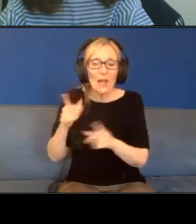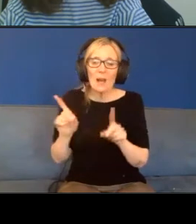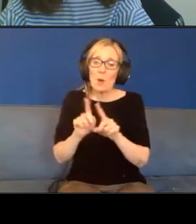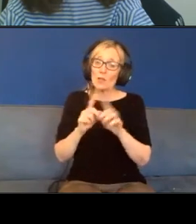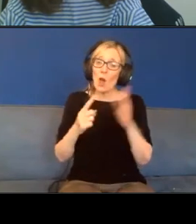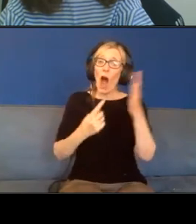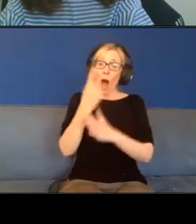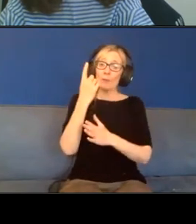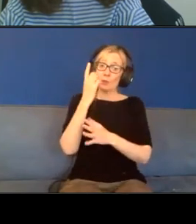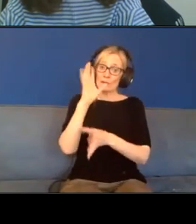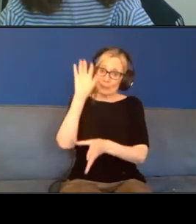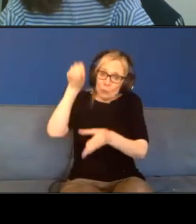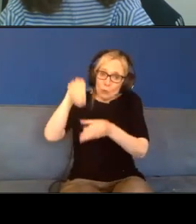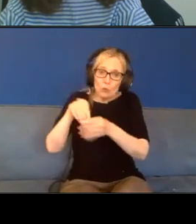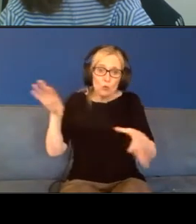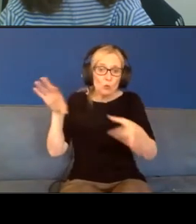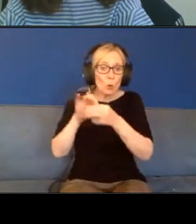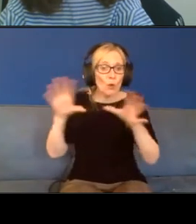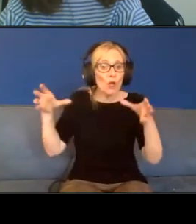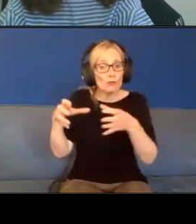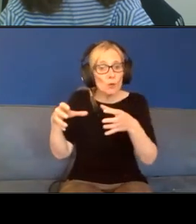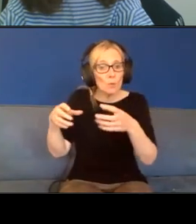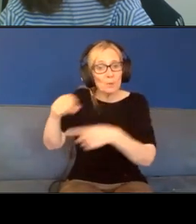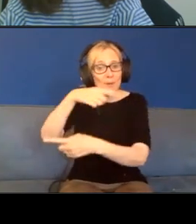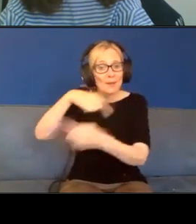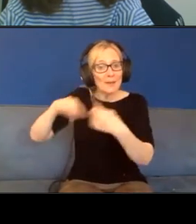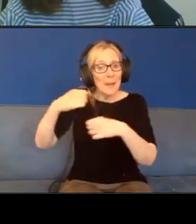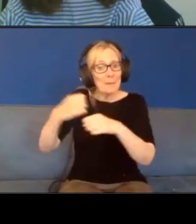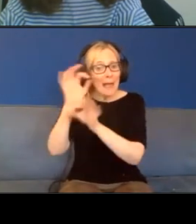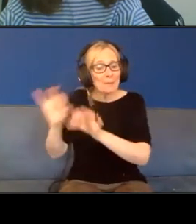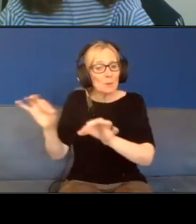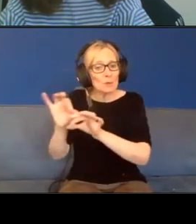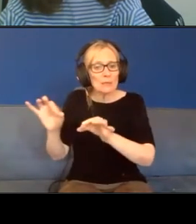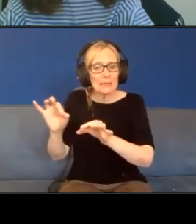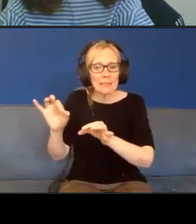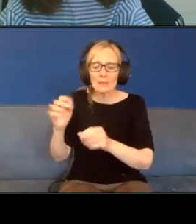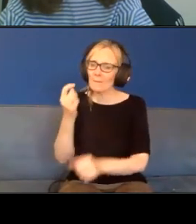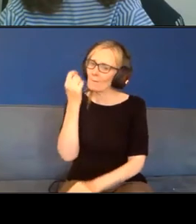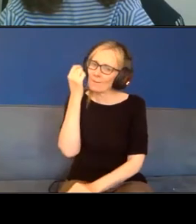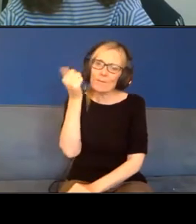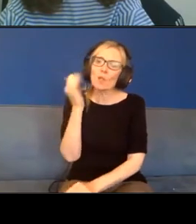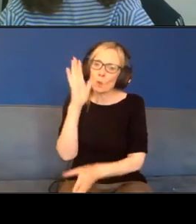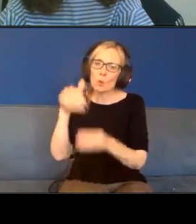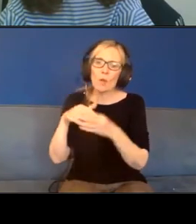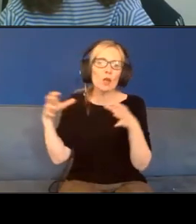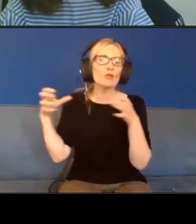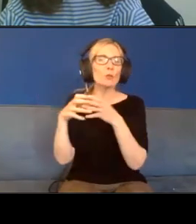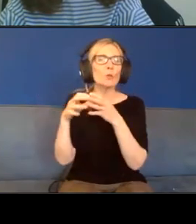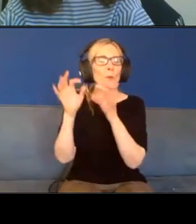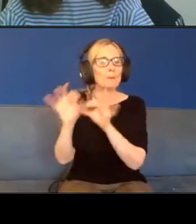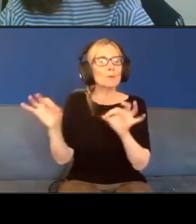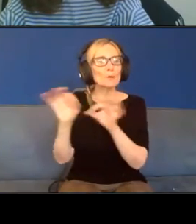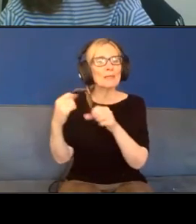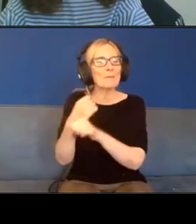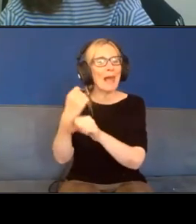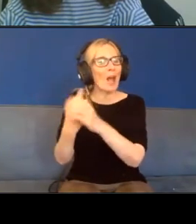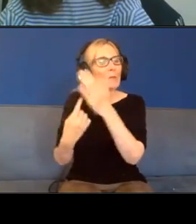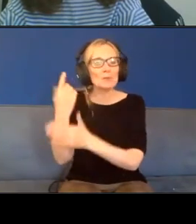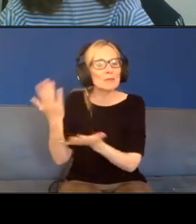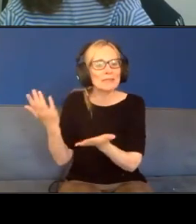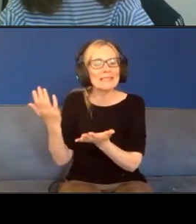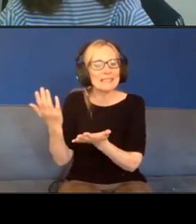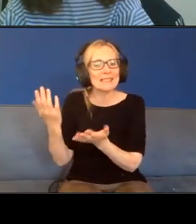of in ensembles or with other people. Very few people were accessing group-based music making opportunities, and